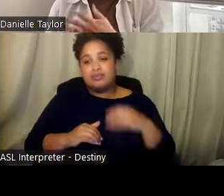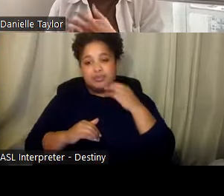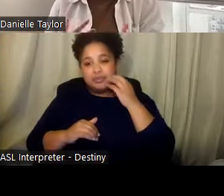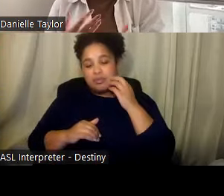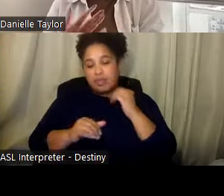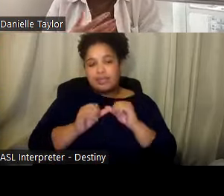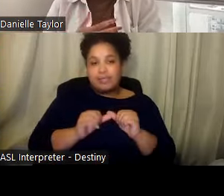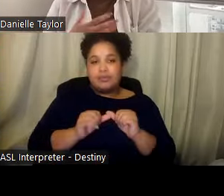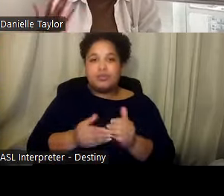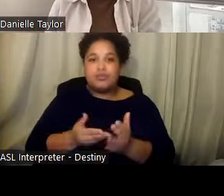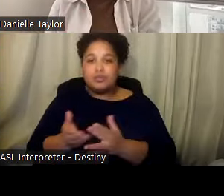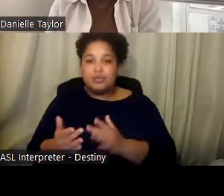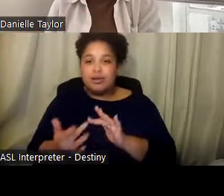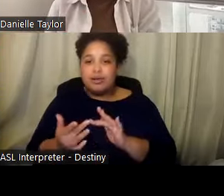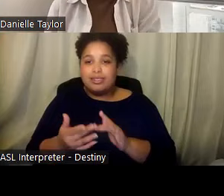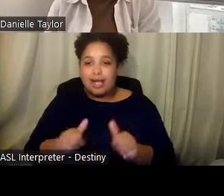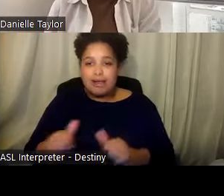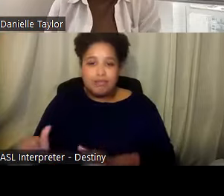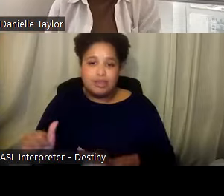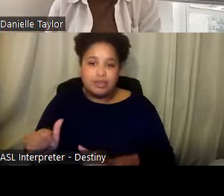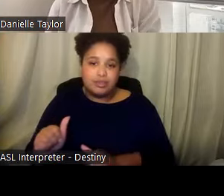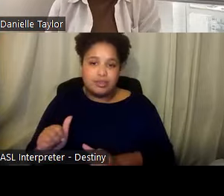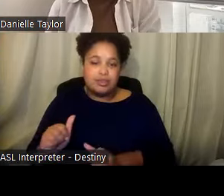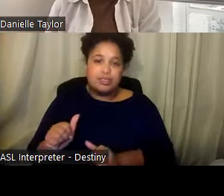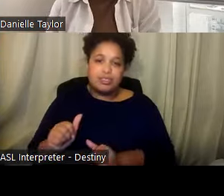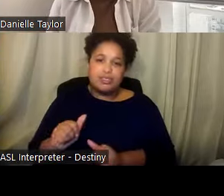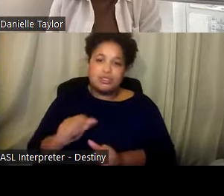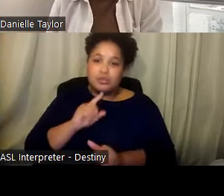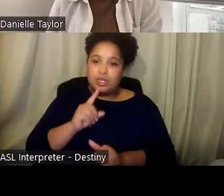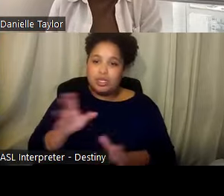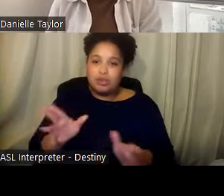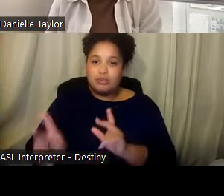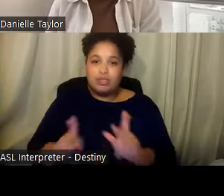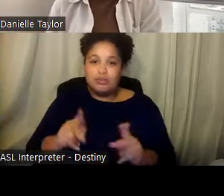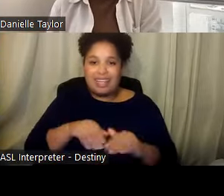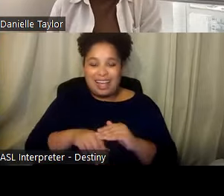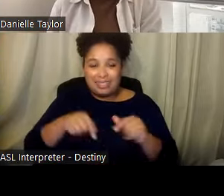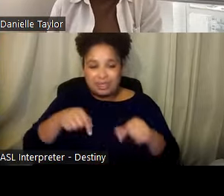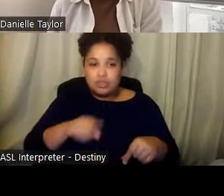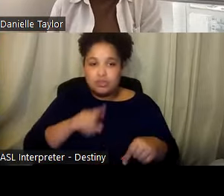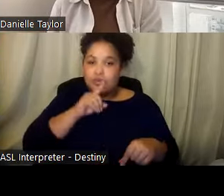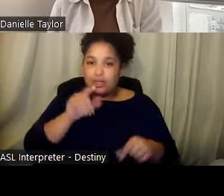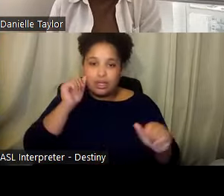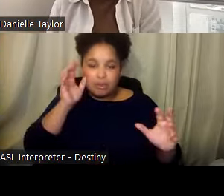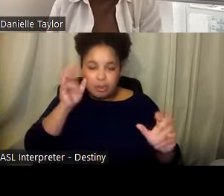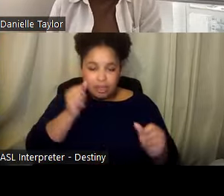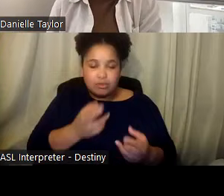sustain through contact efforts and our communications efforts to really drive folks to access these really amazing resources that we have built